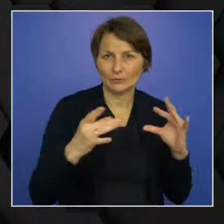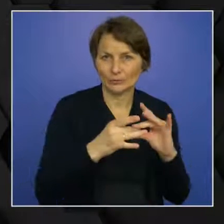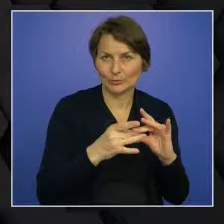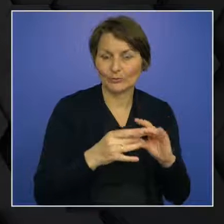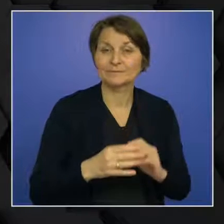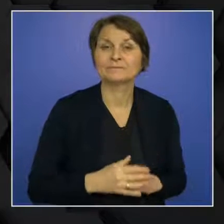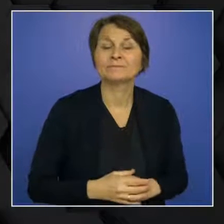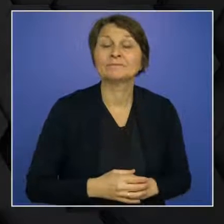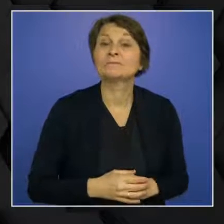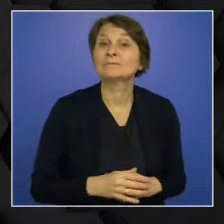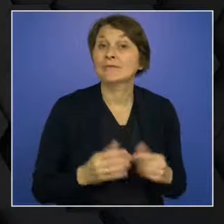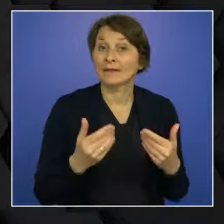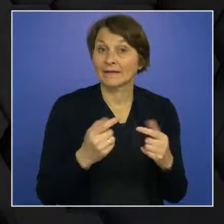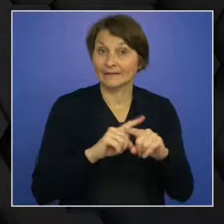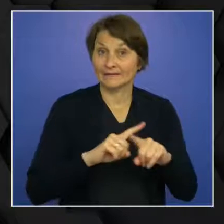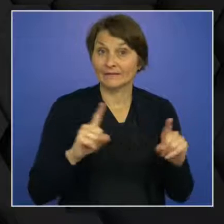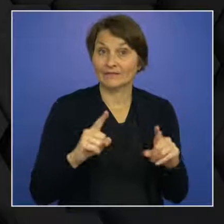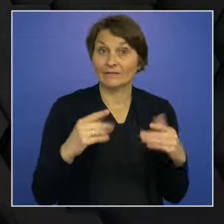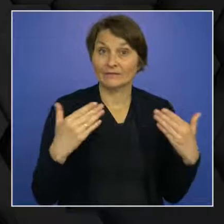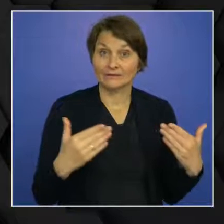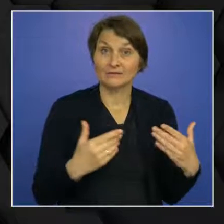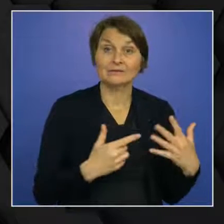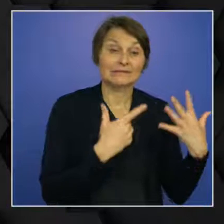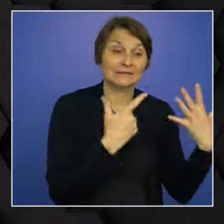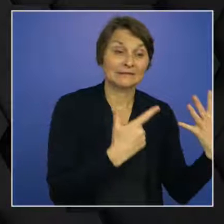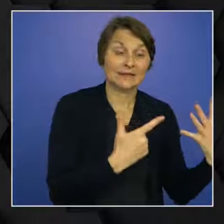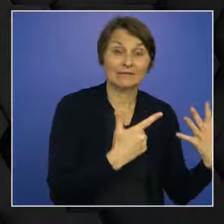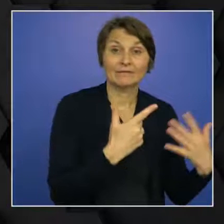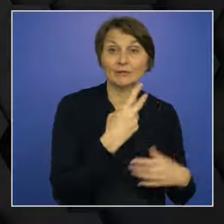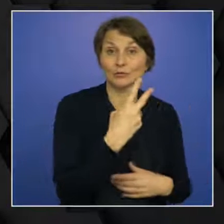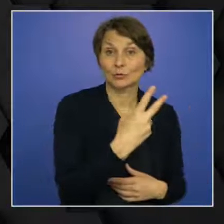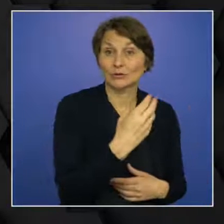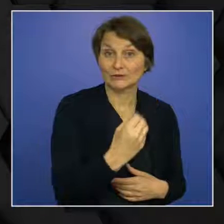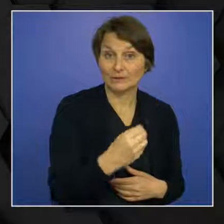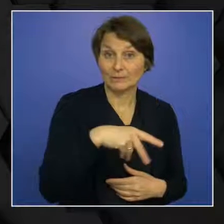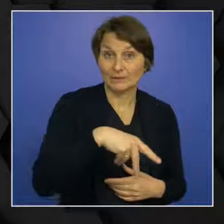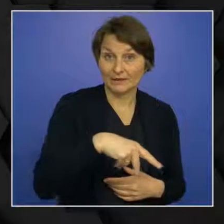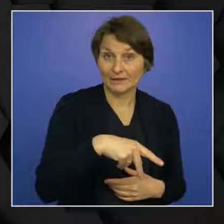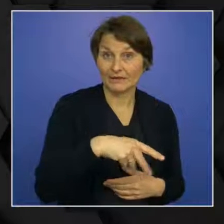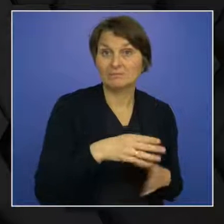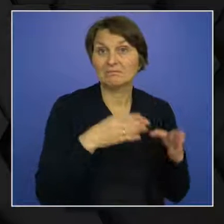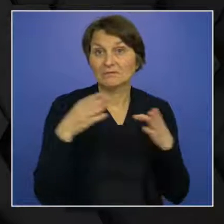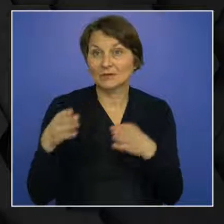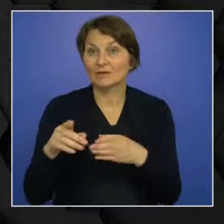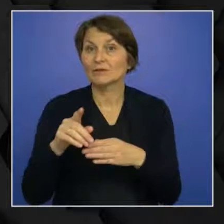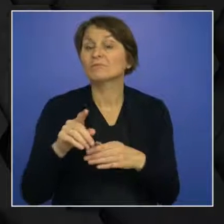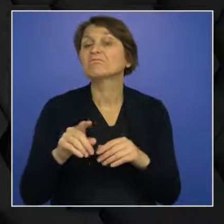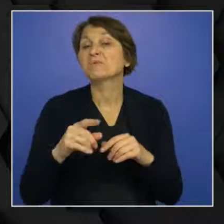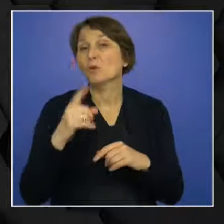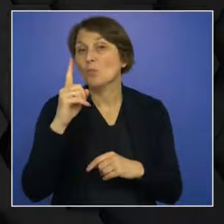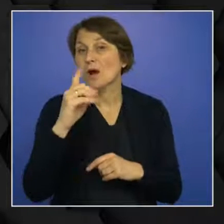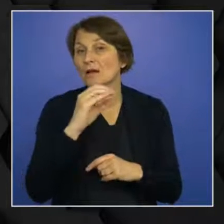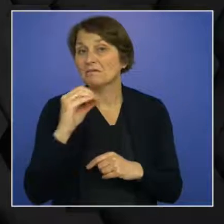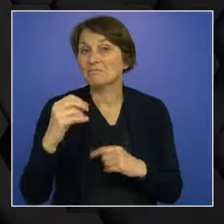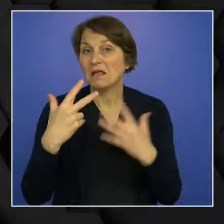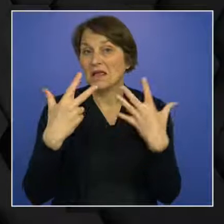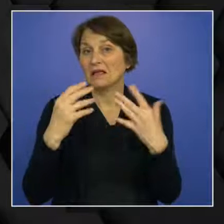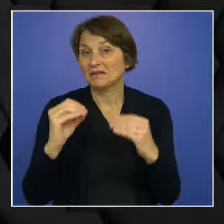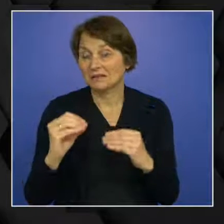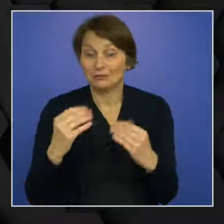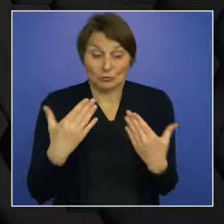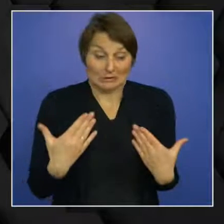that this is up to 720p and this is up to 1080p. So basically at the moment we only want to